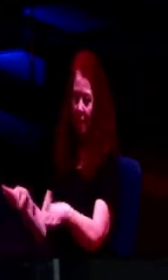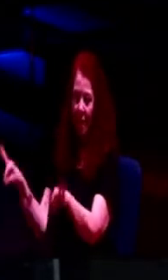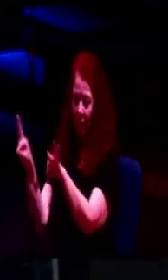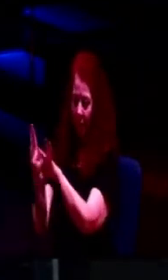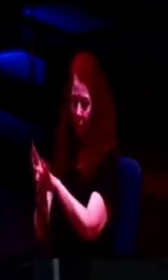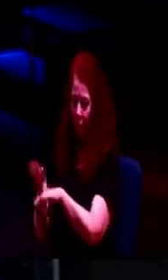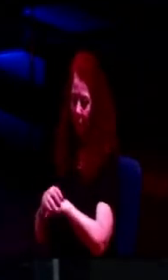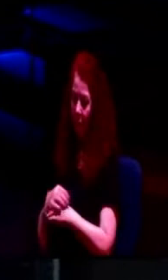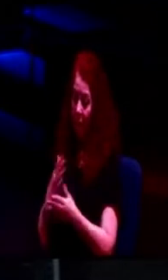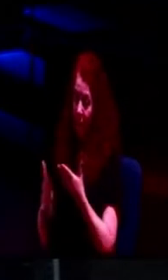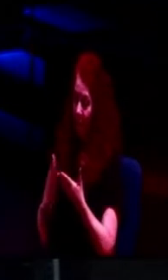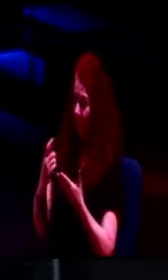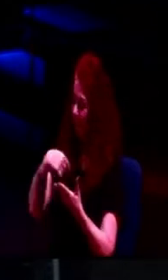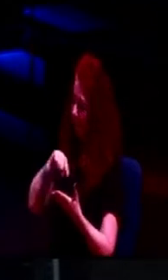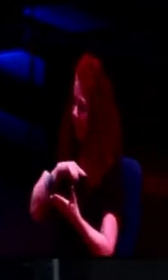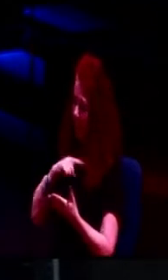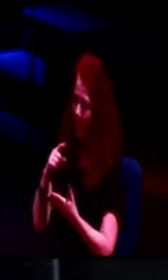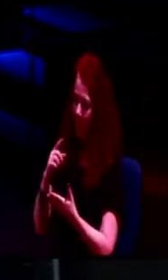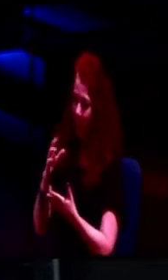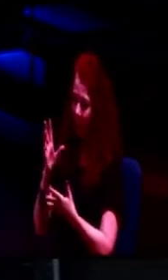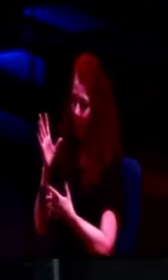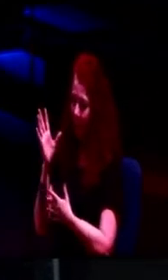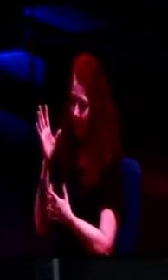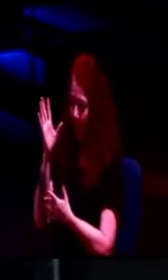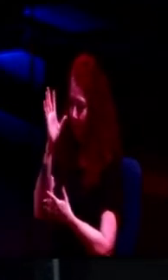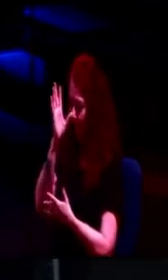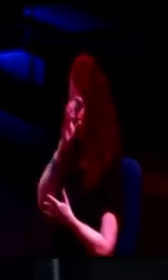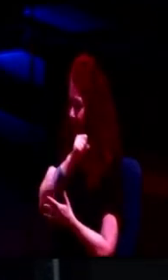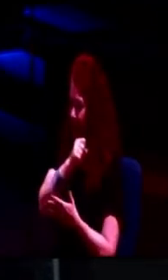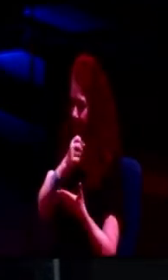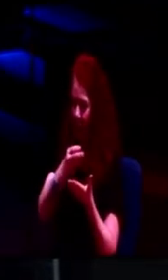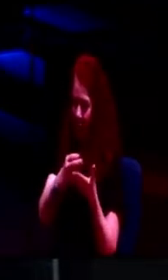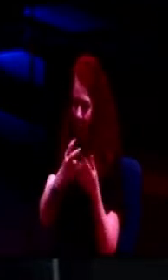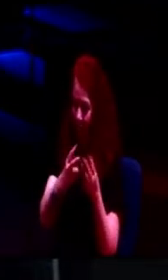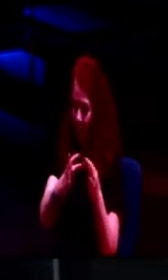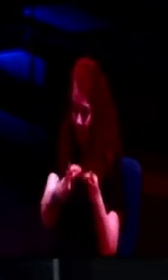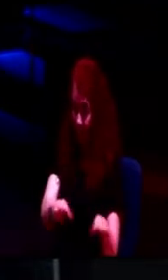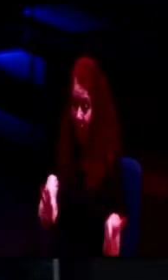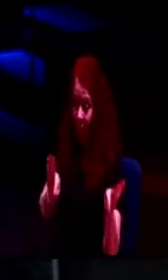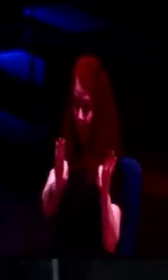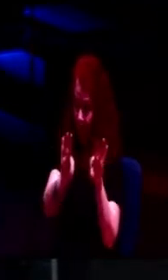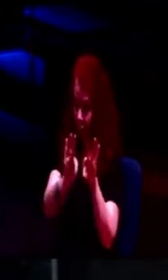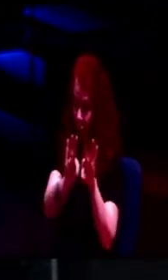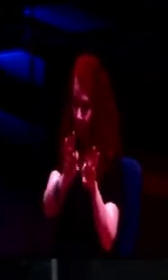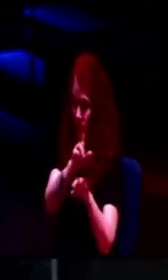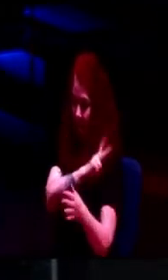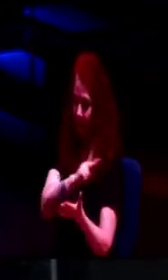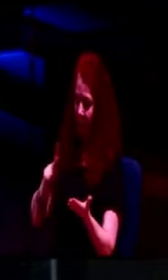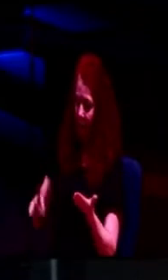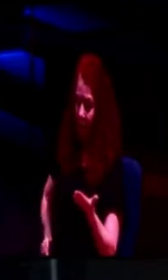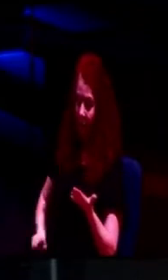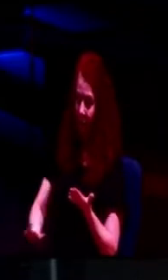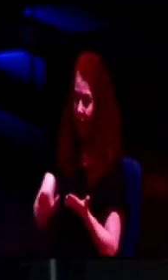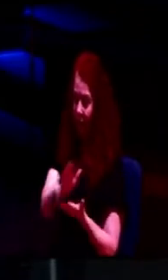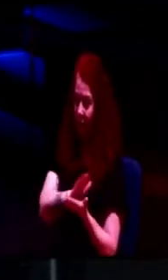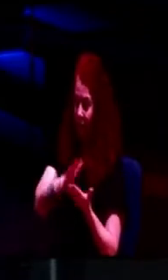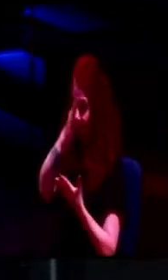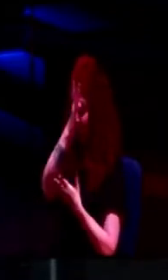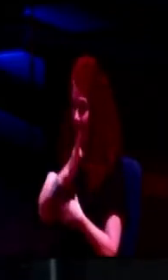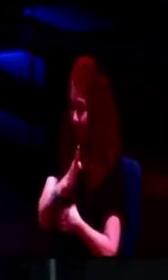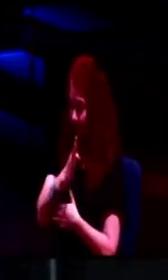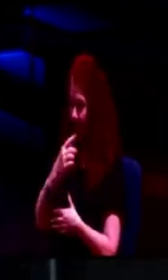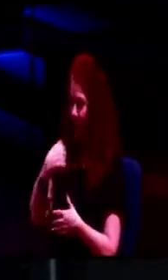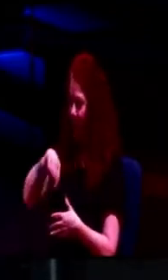Perhaps we've lost sight of what the true kingdom of God is. And it seems that the church in America has become obsessed with the kingdom of